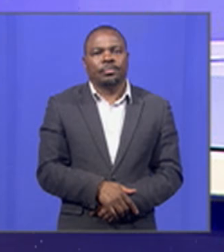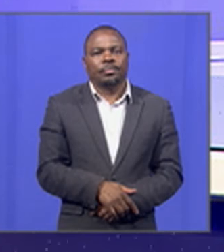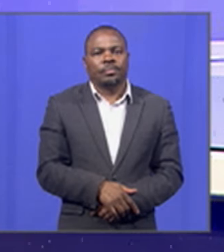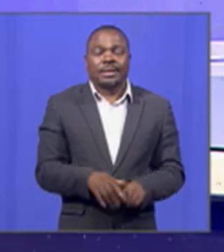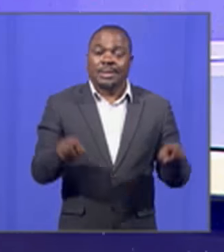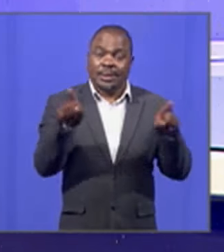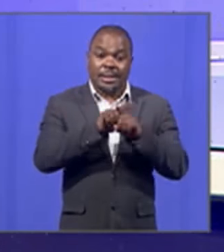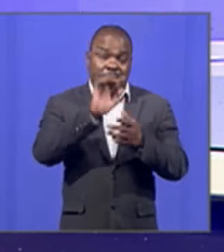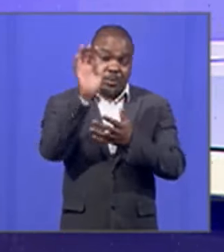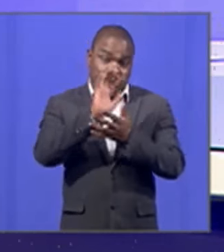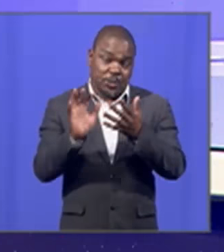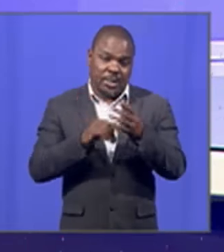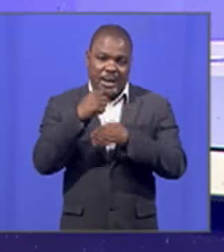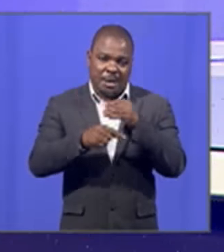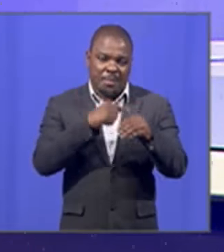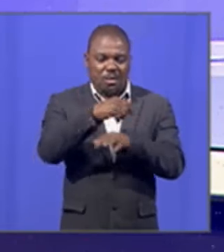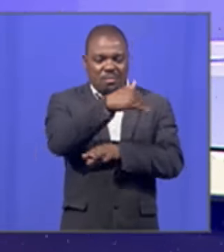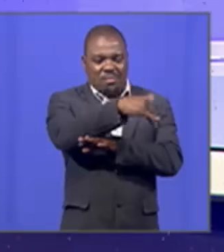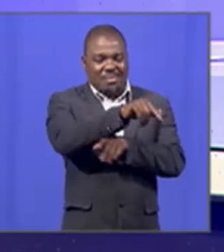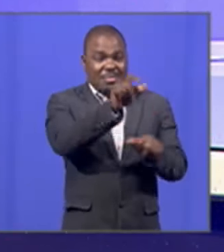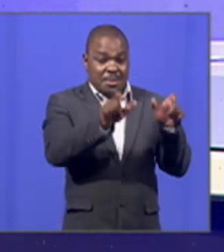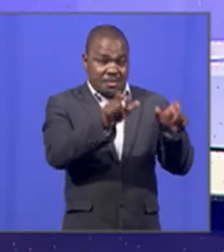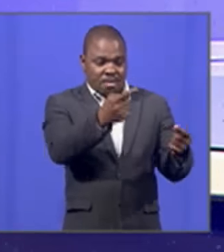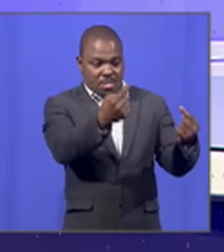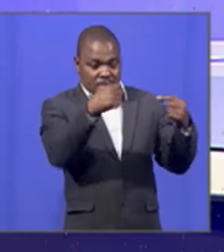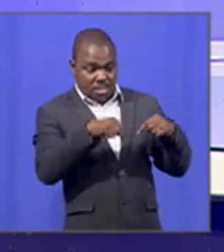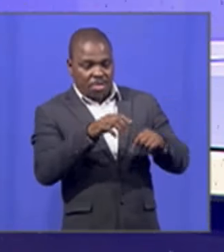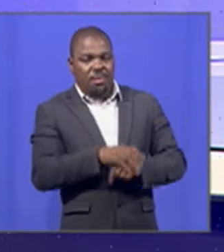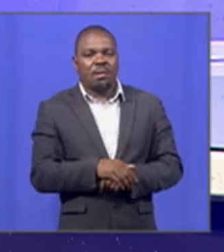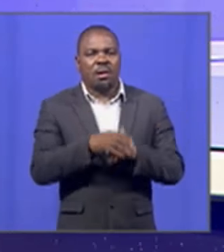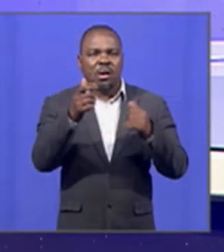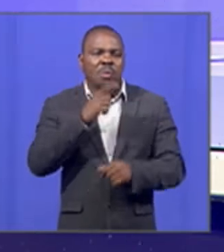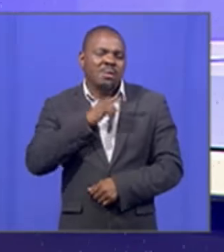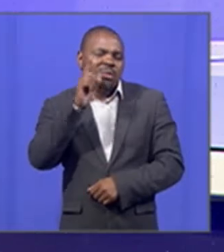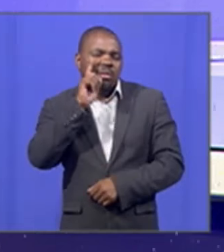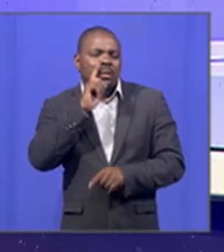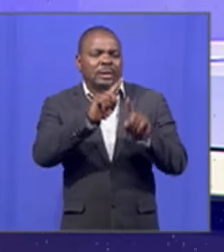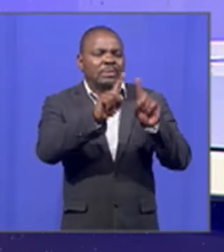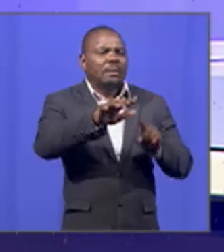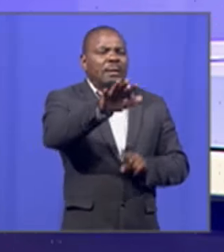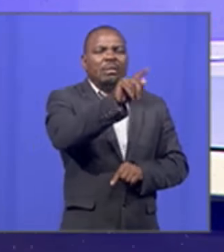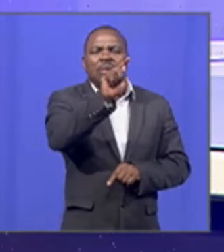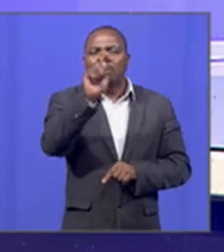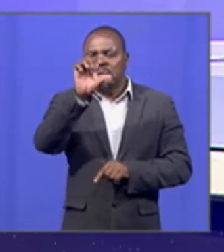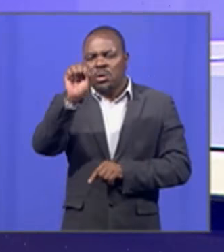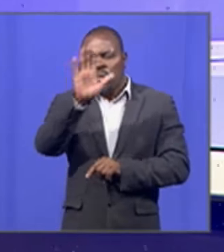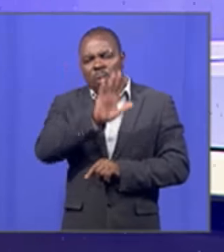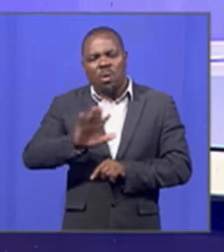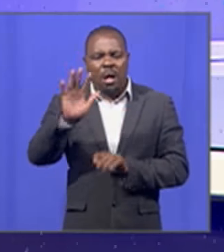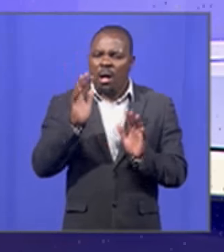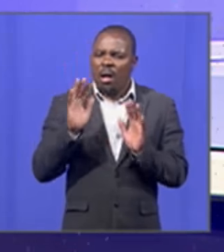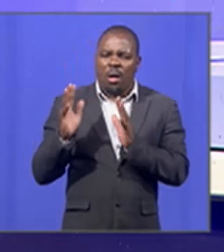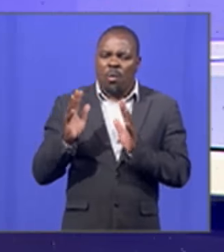sa le go ditaba tša go amana le bofaladi ga bjale re lebelela seemo mafelong a mangwe go ralala le